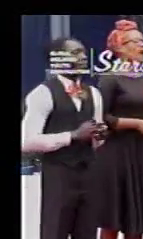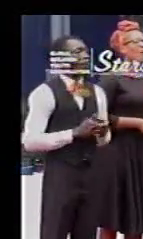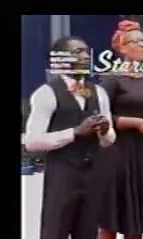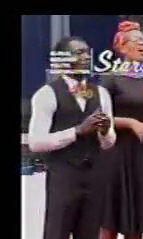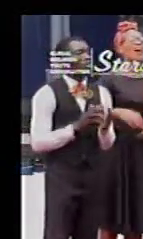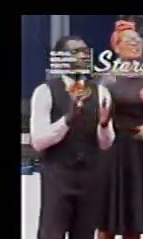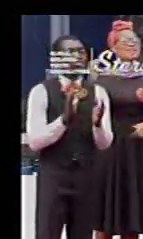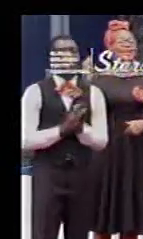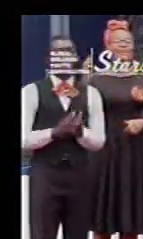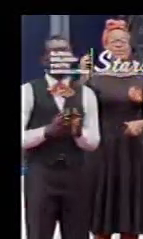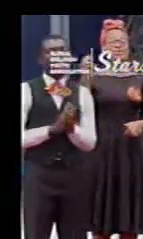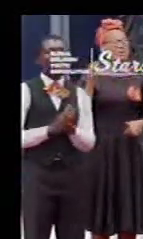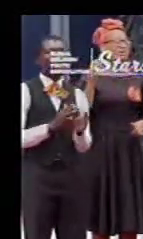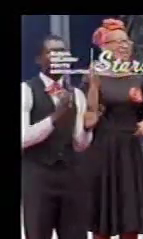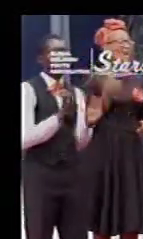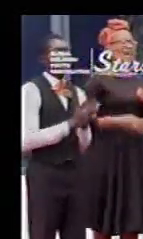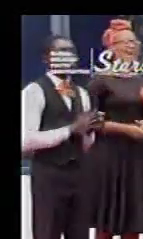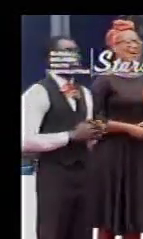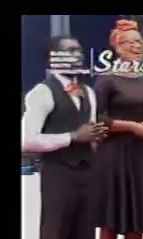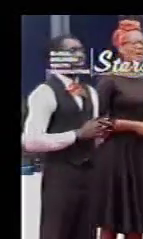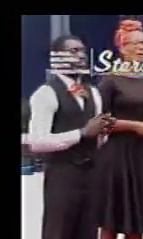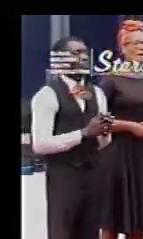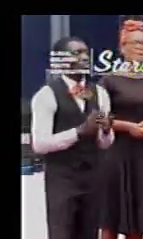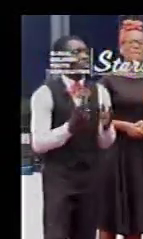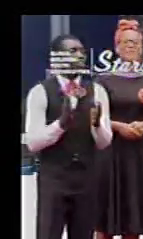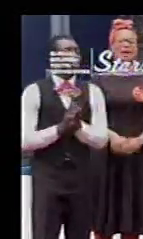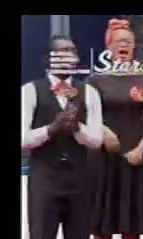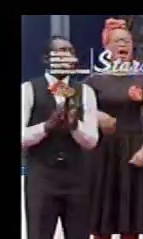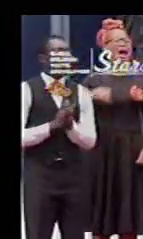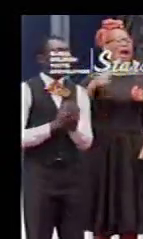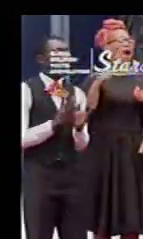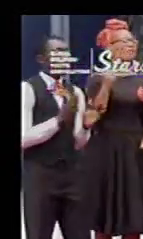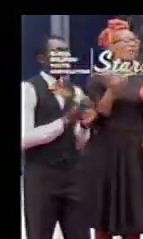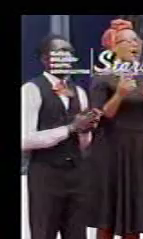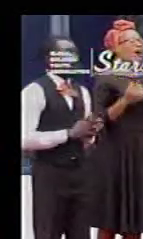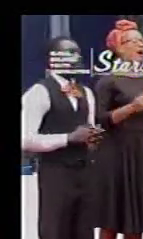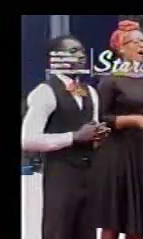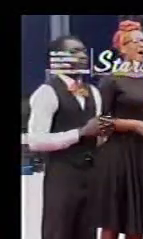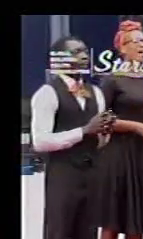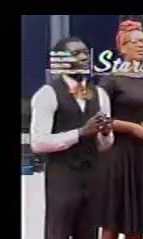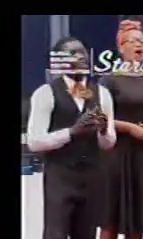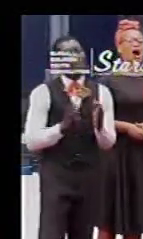my praises today. Alpha and Omega, Alpha,